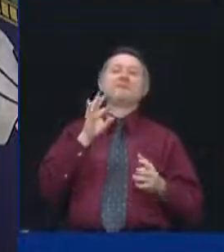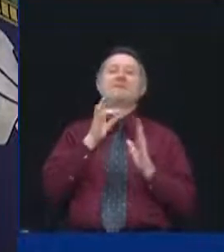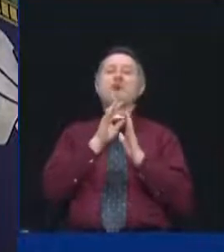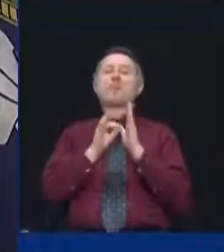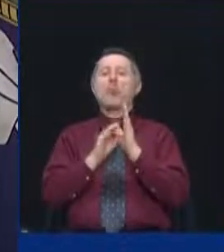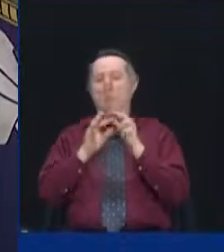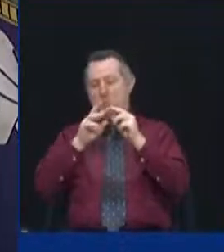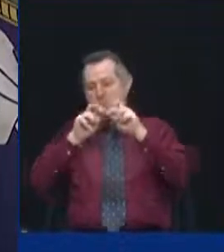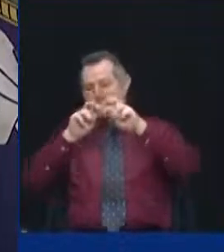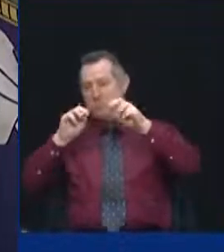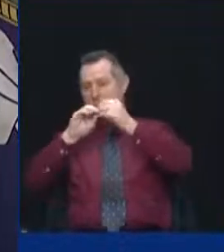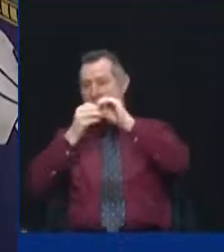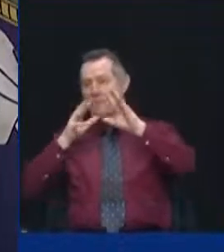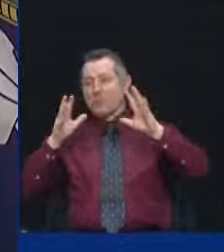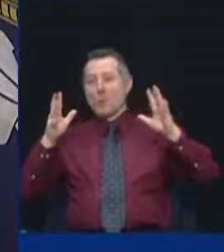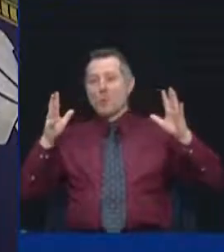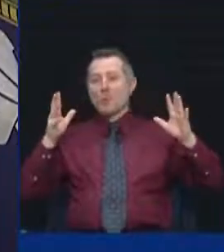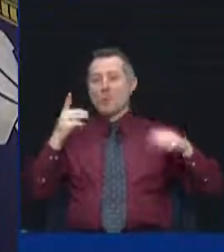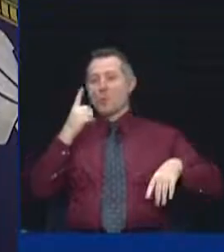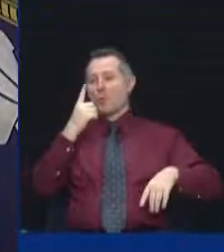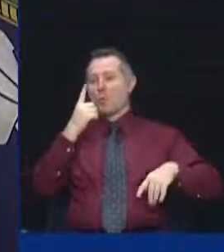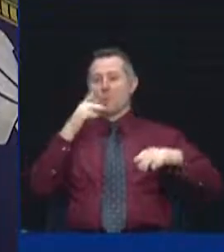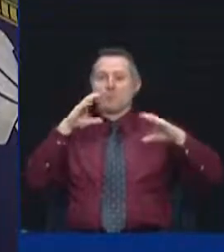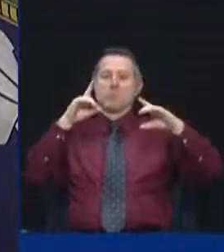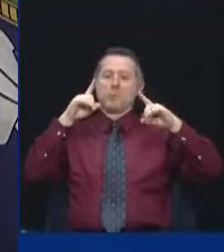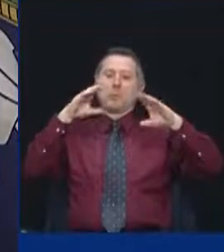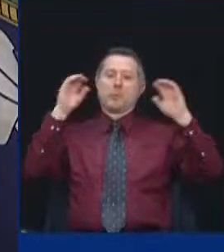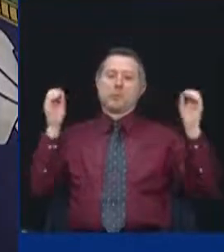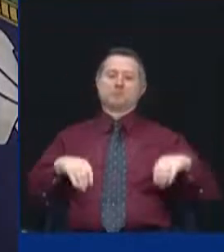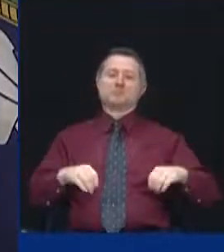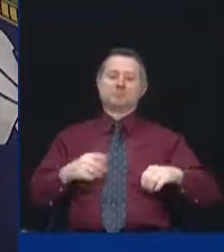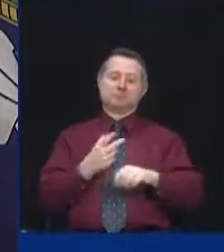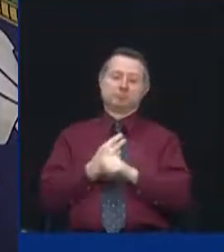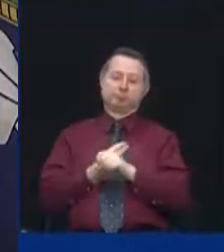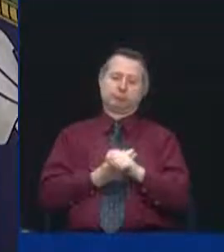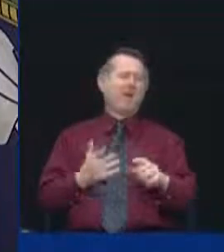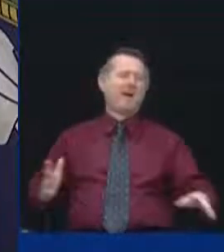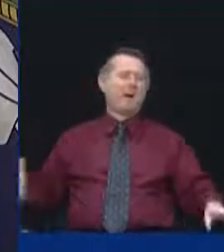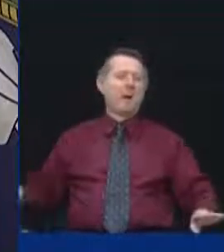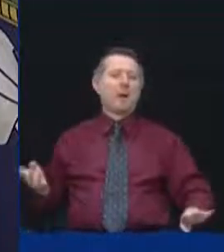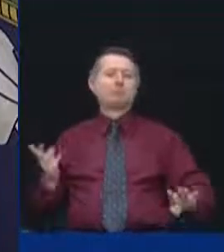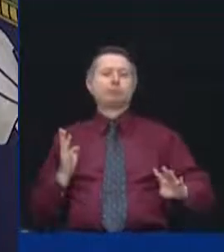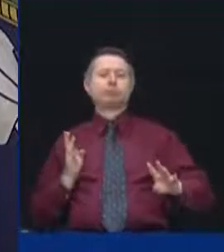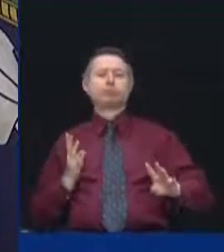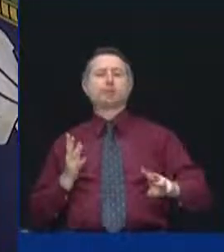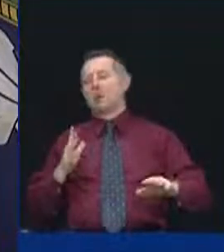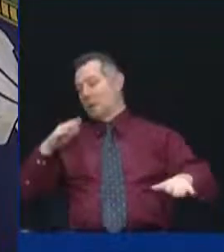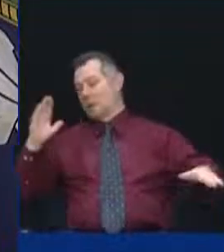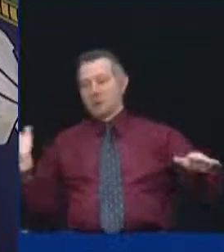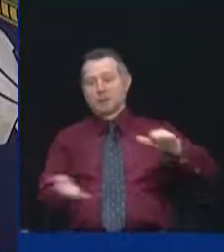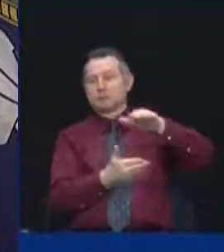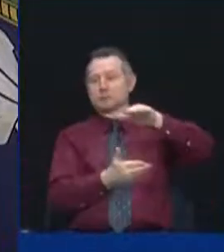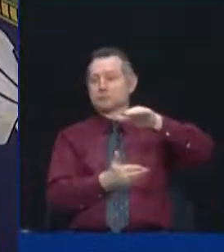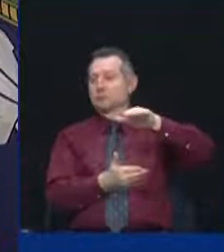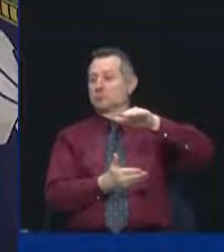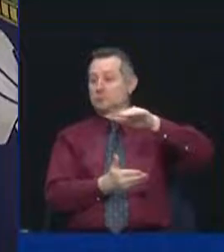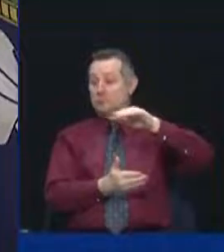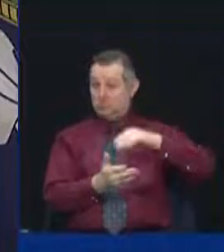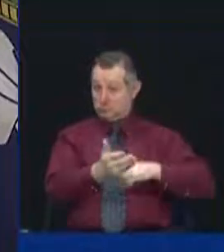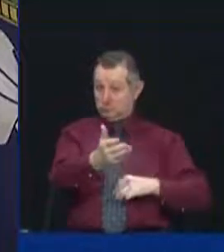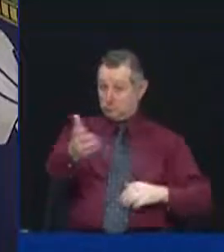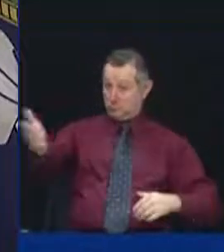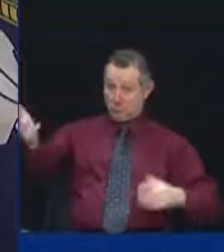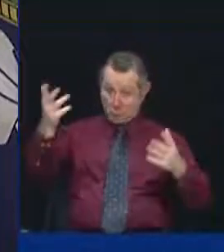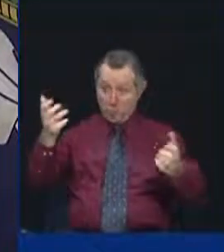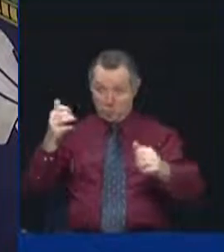100% vaccinated. 100% vaccinated. you want to come to a